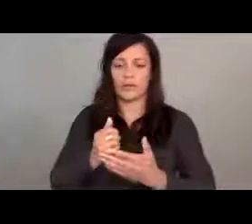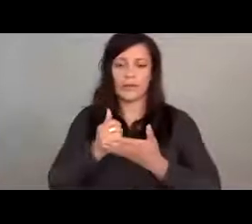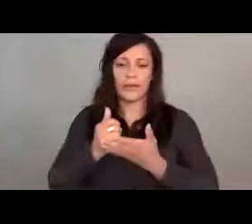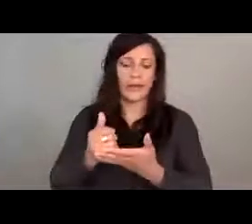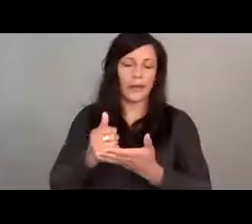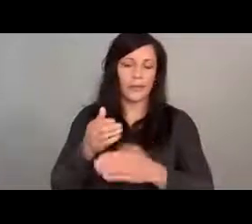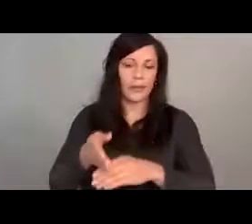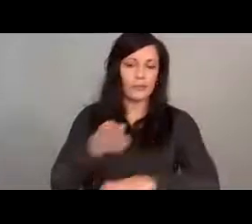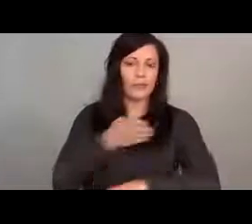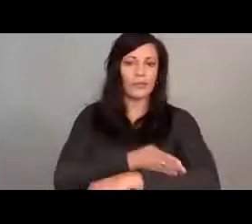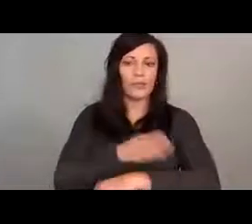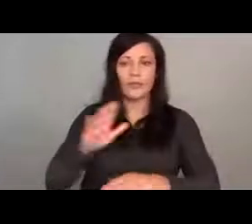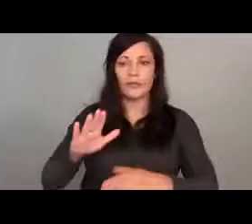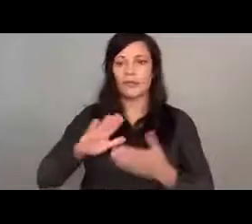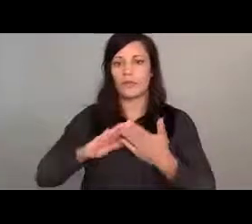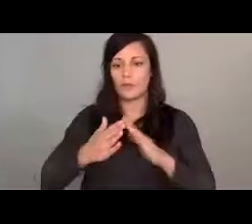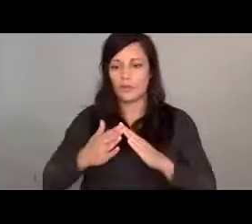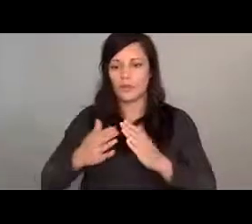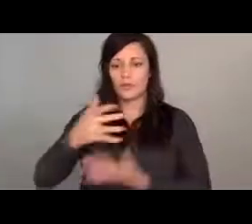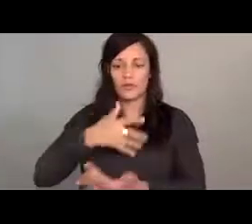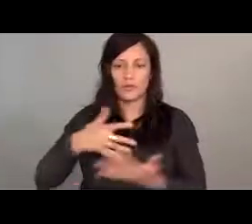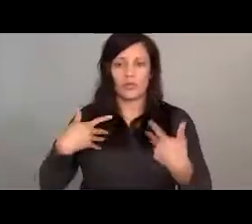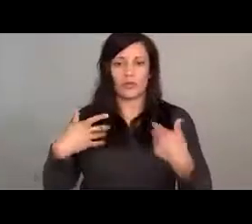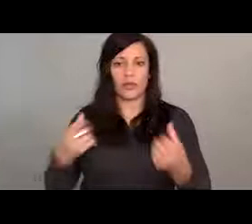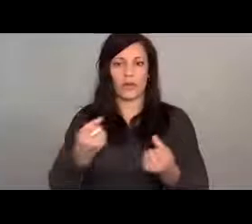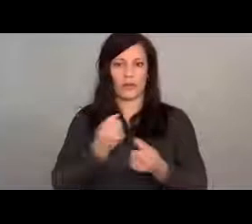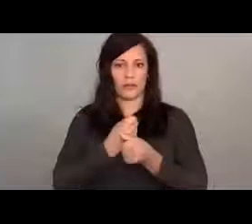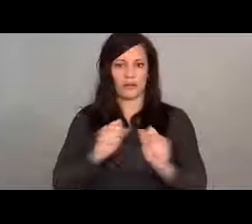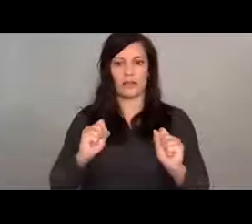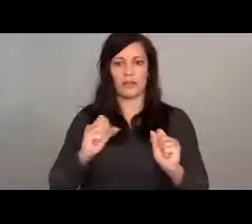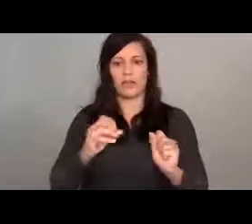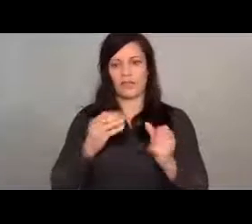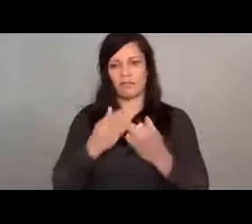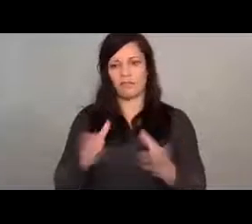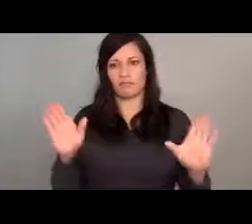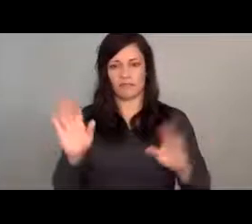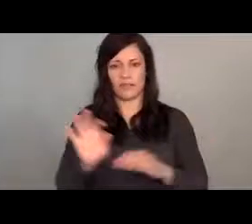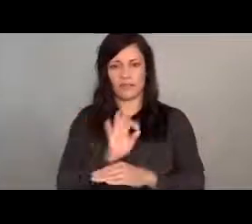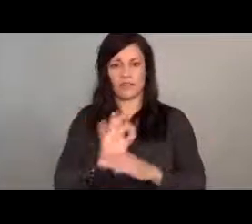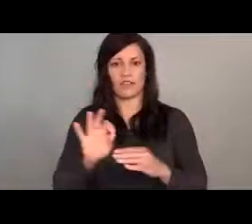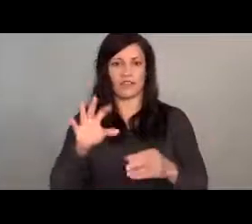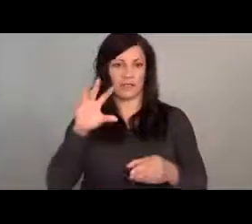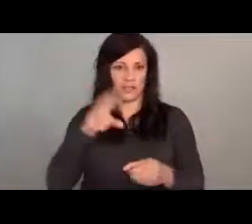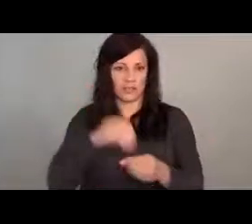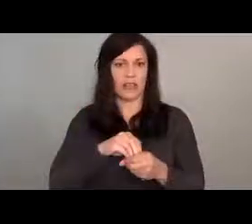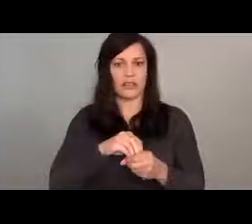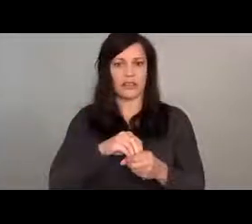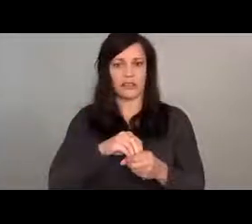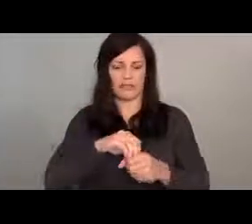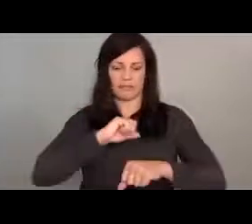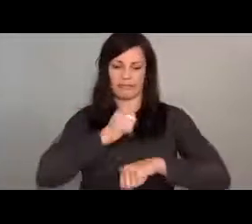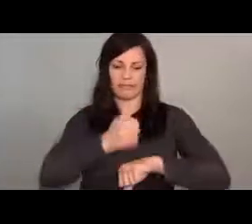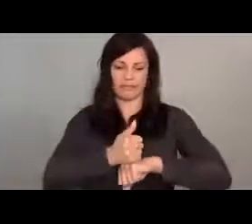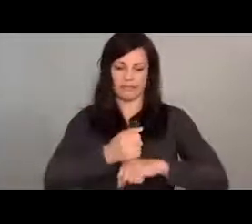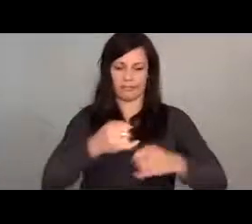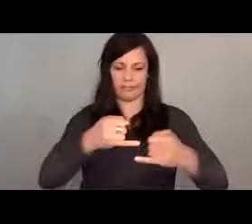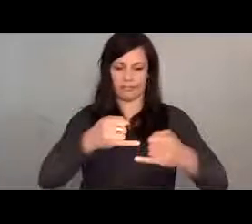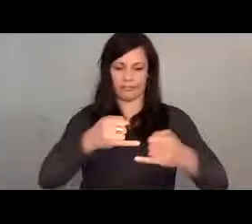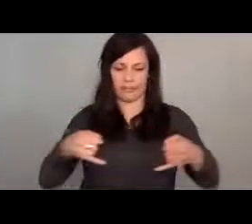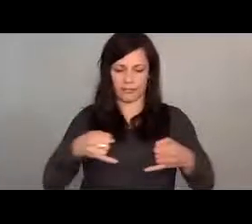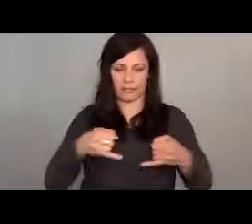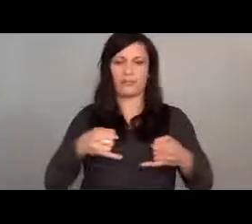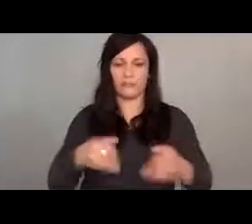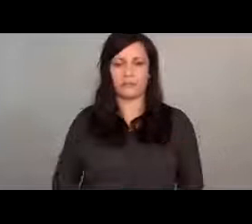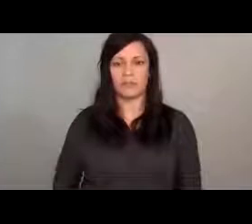to a community's social health, safety, well-being, and overall functioning within a well-defined geographic area.